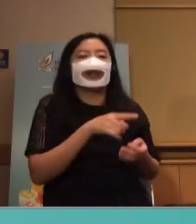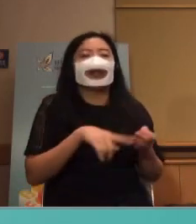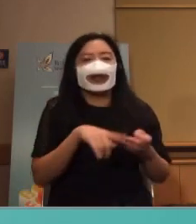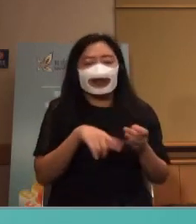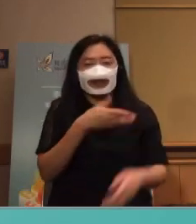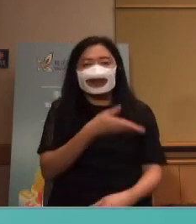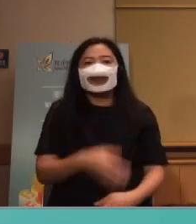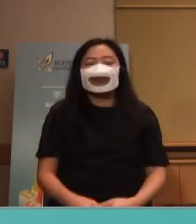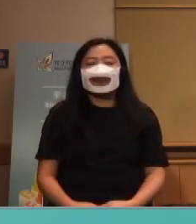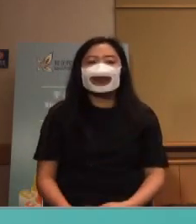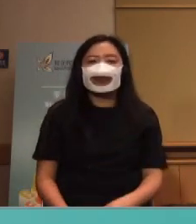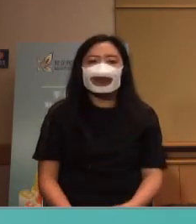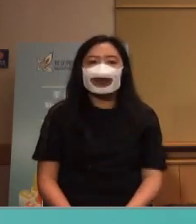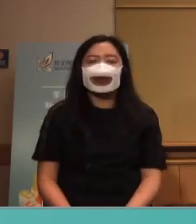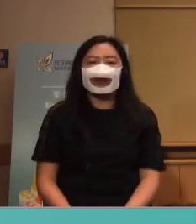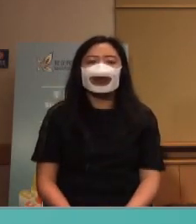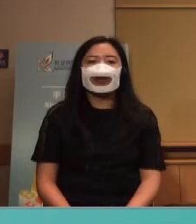investor hats back on.